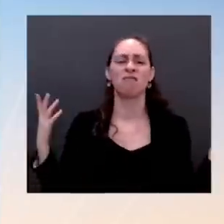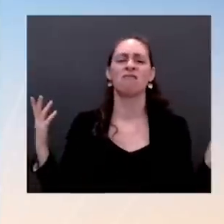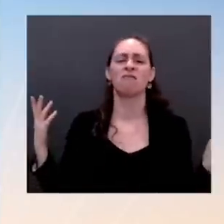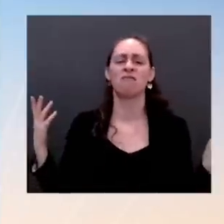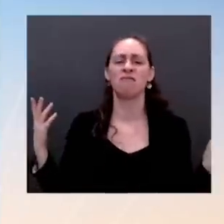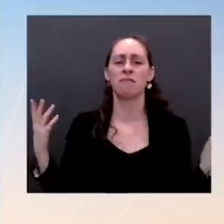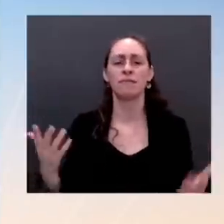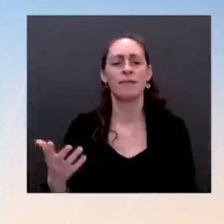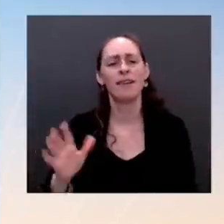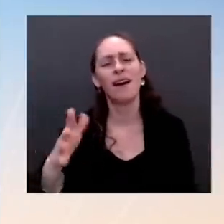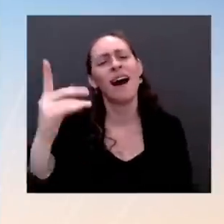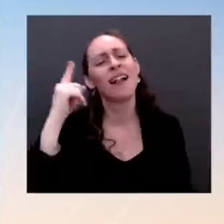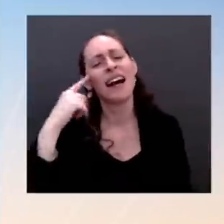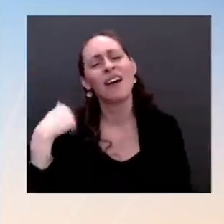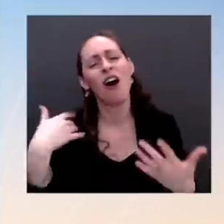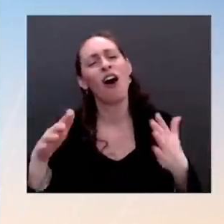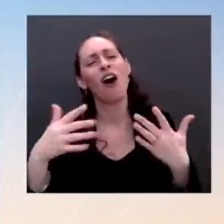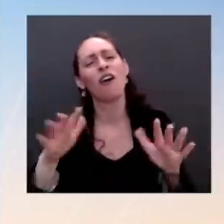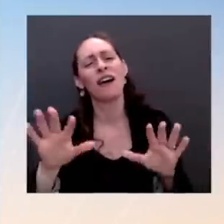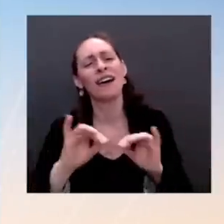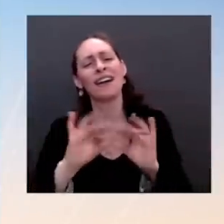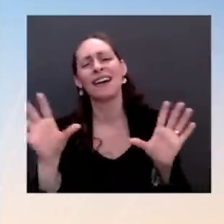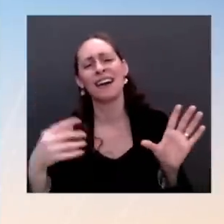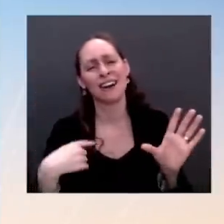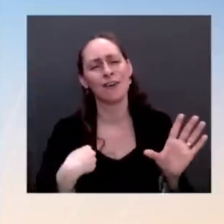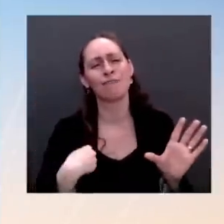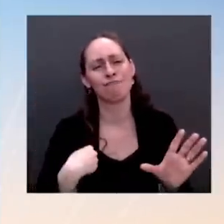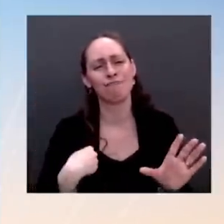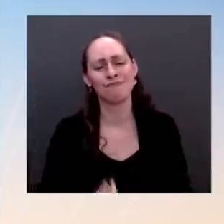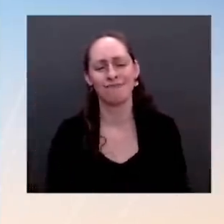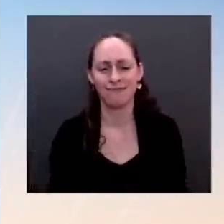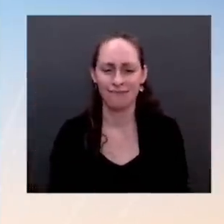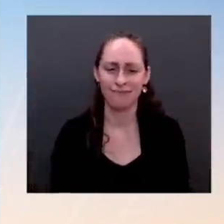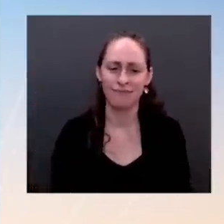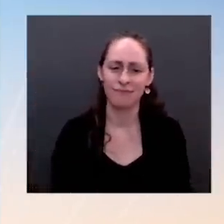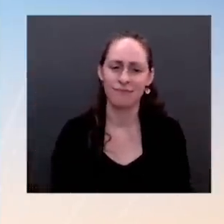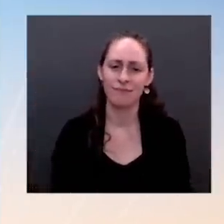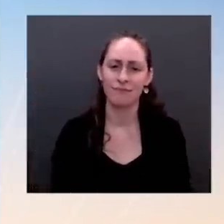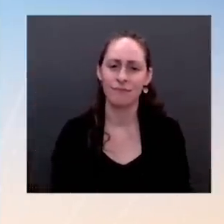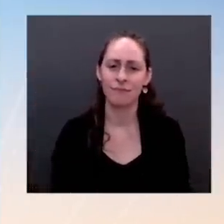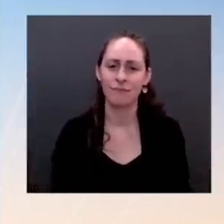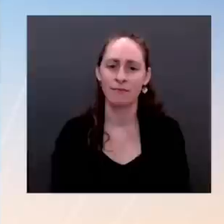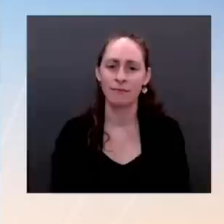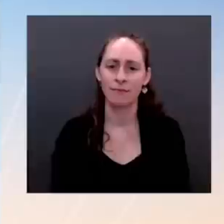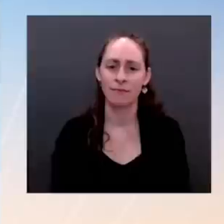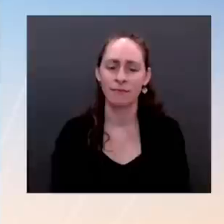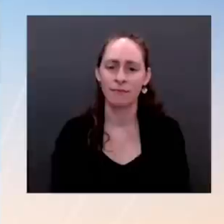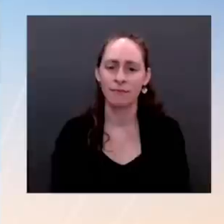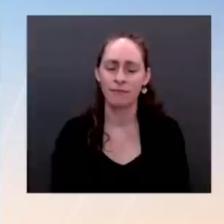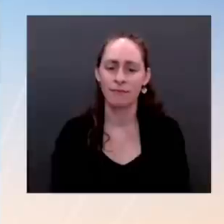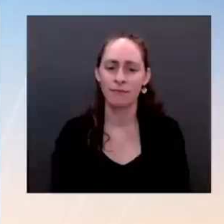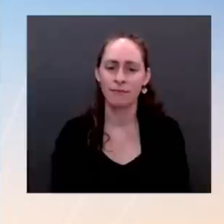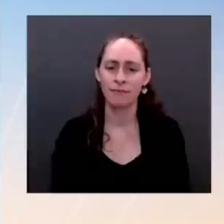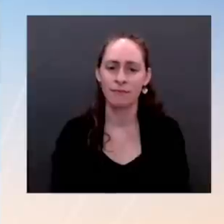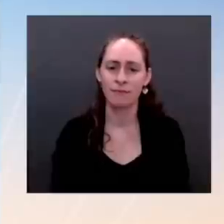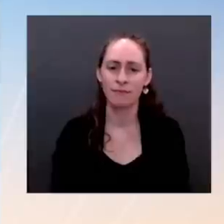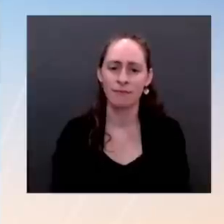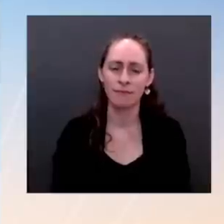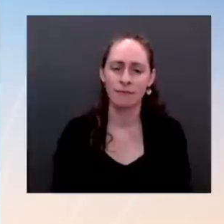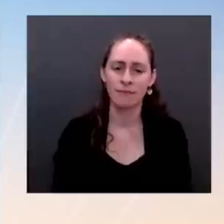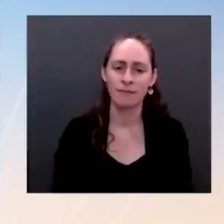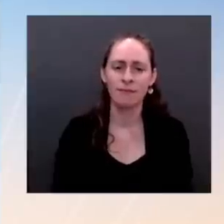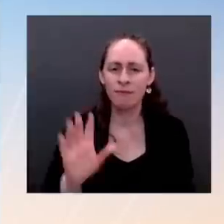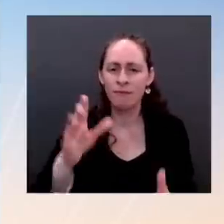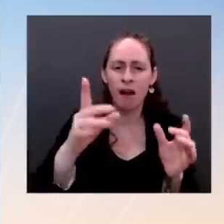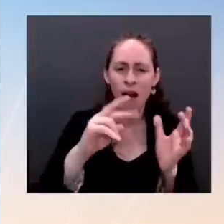That's the reason why you're The Two questions for you. Excuse me. It's more than that. I think it's clear that we are putting in place, we put in place a process,